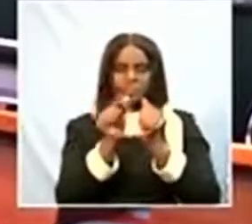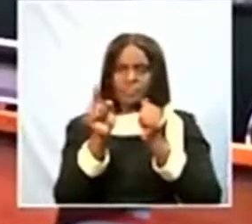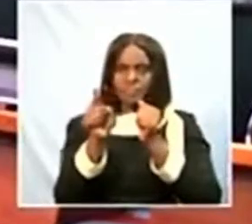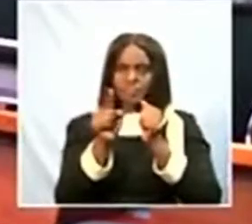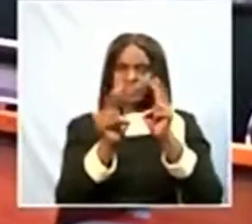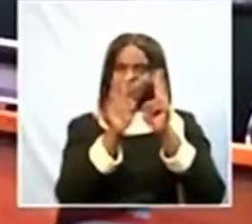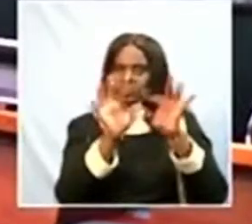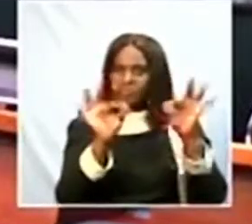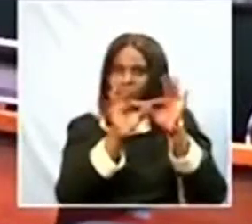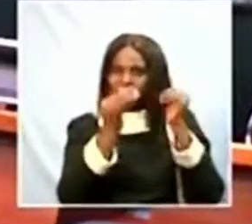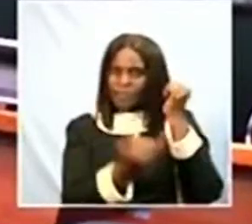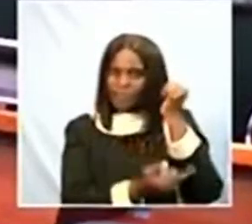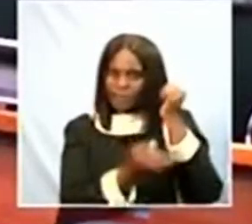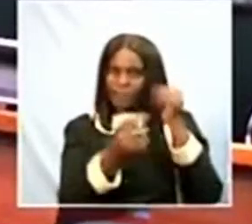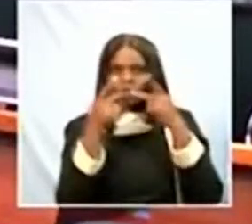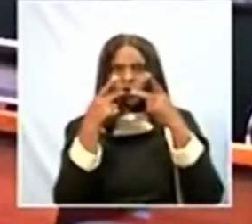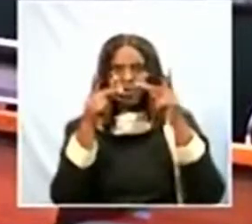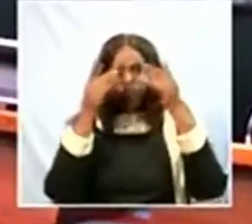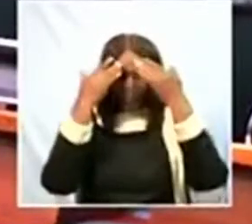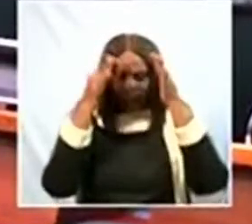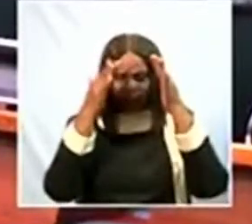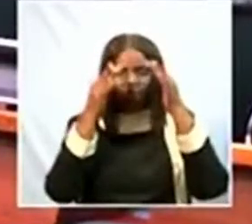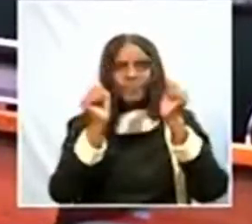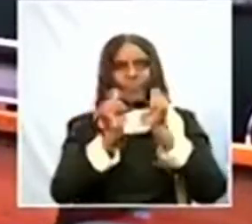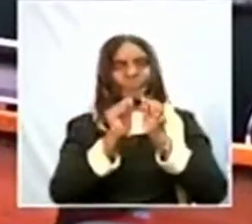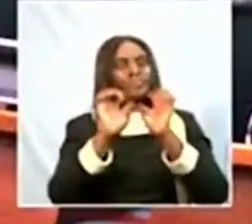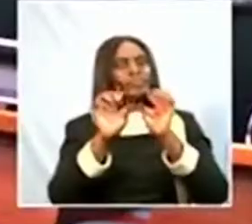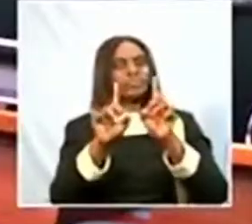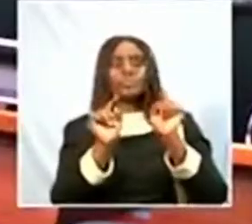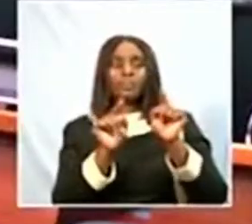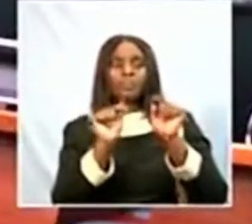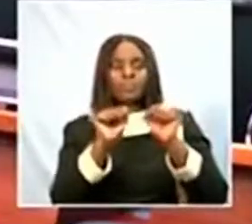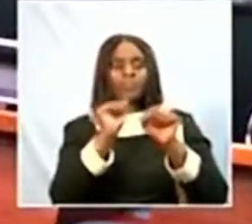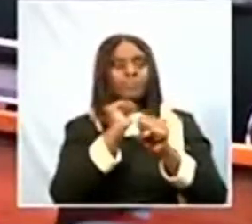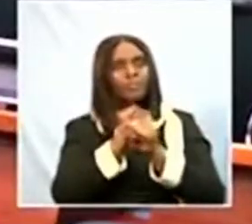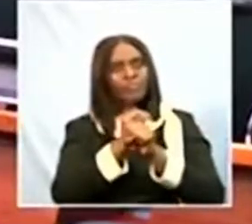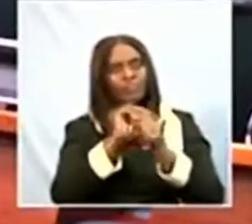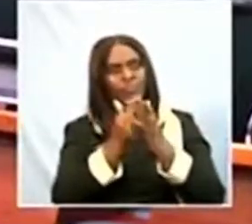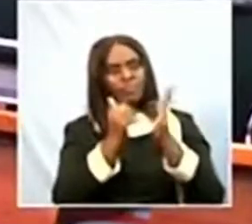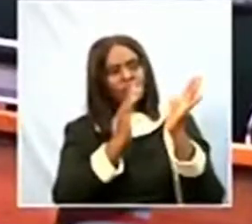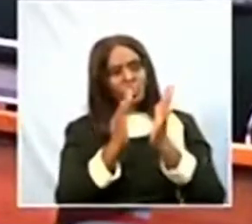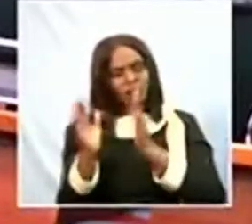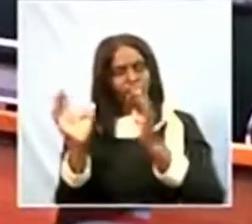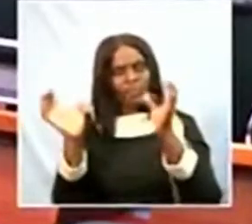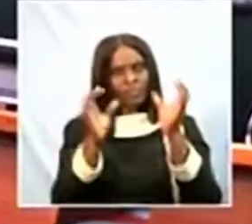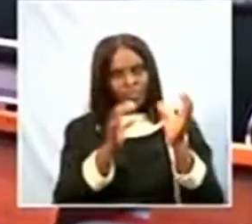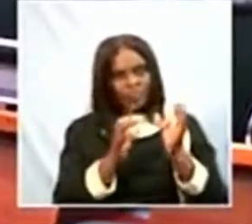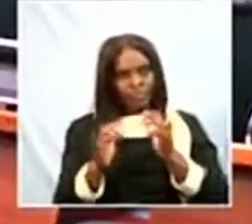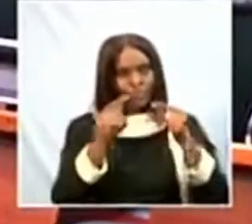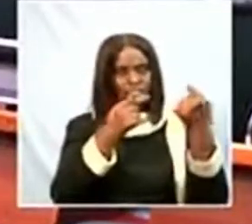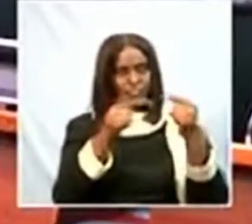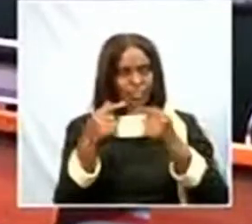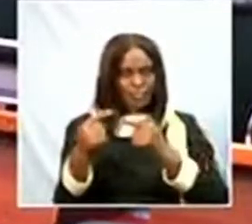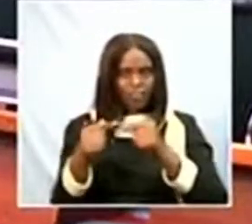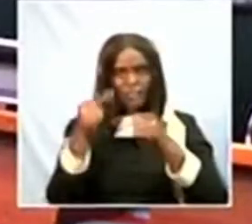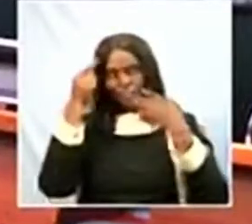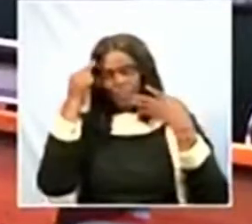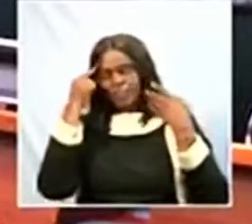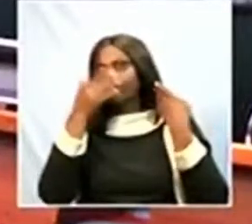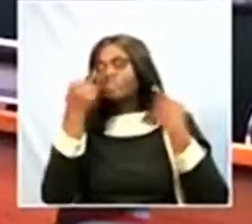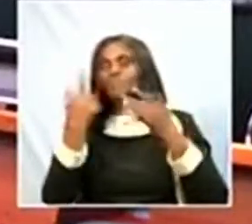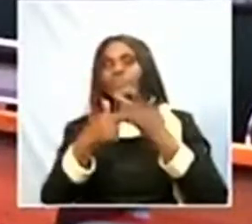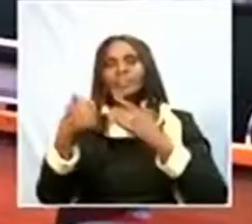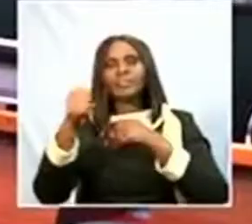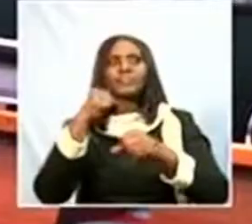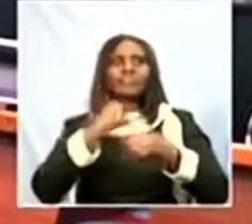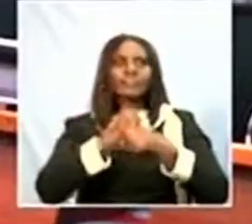key initiatives: public awareness and education. This can be done by organizing community events where the government must ensure